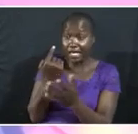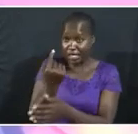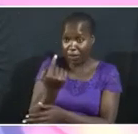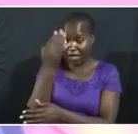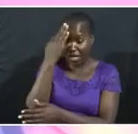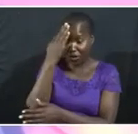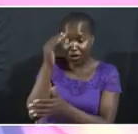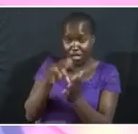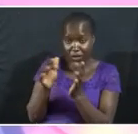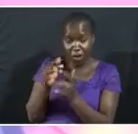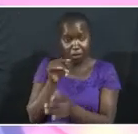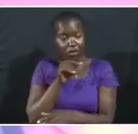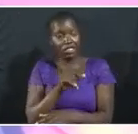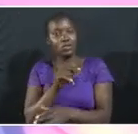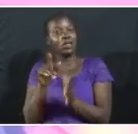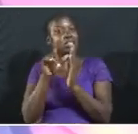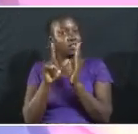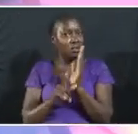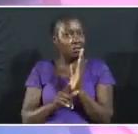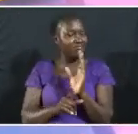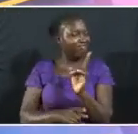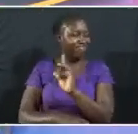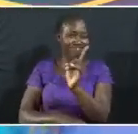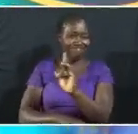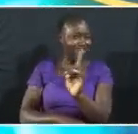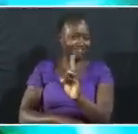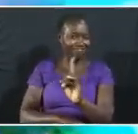the Bible, this one.